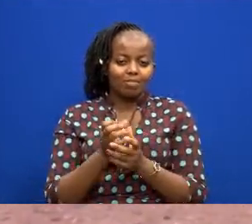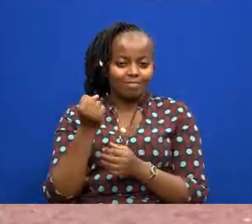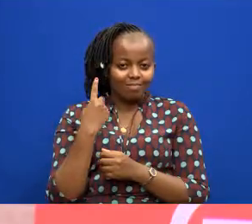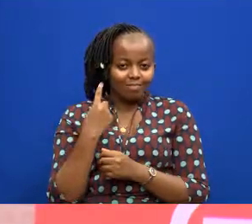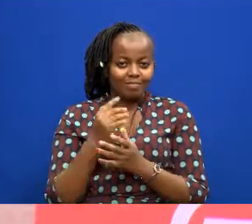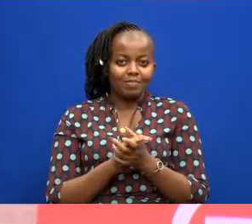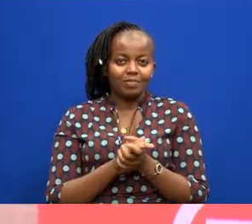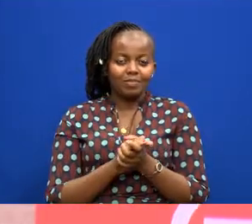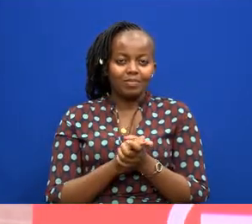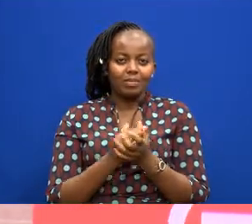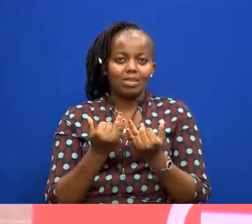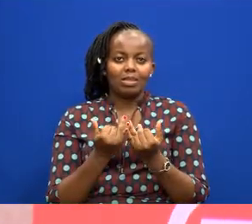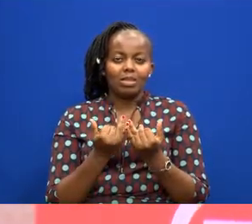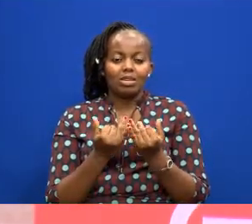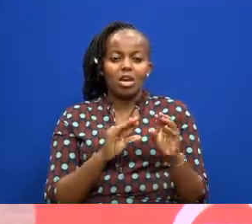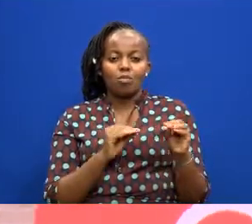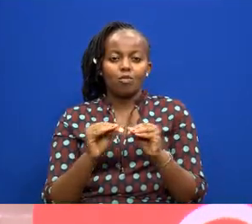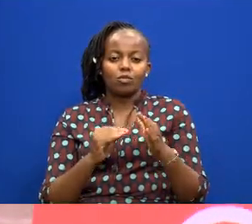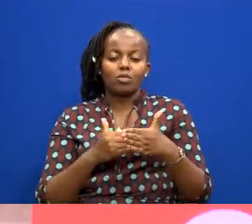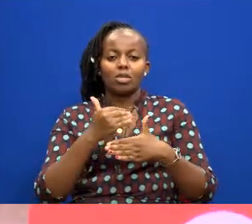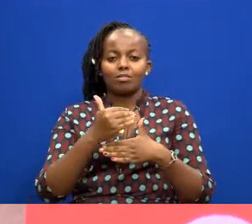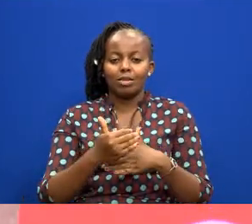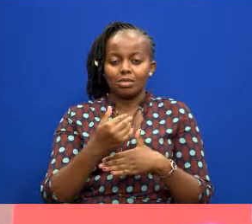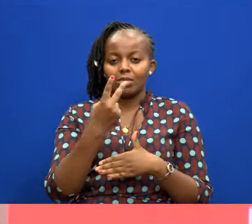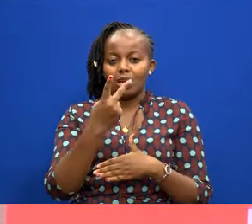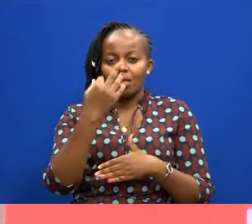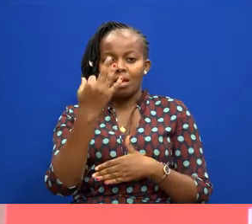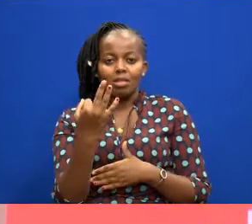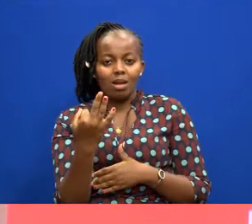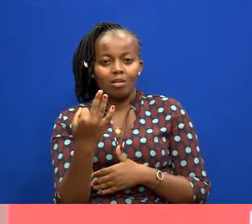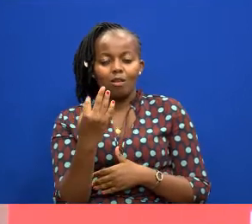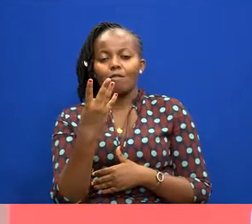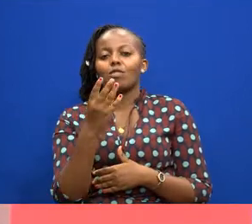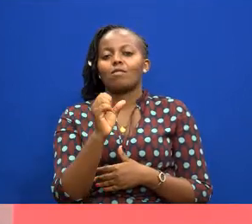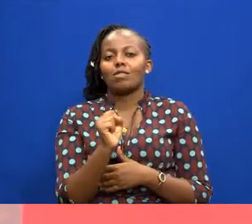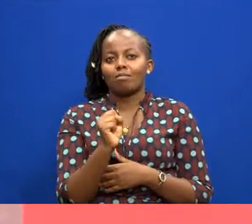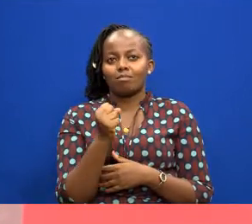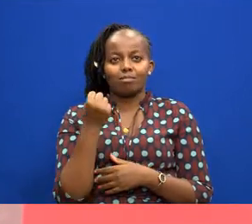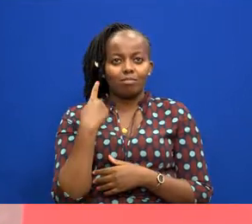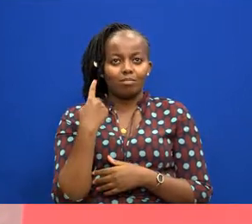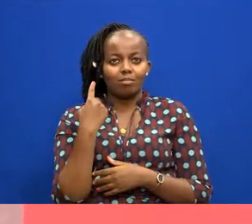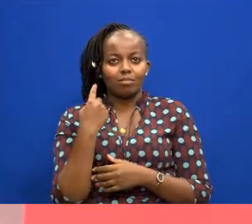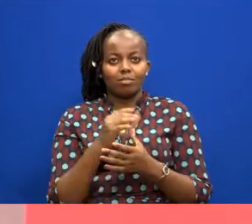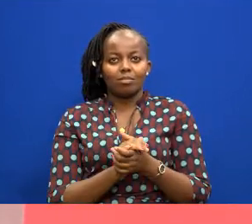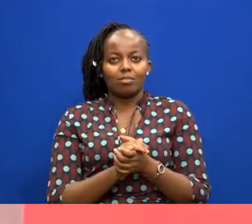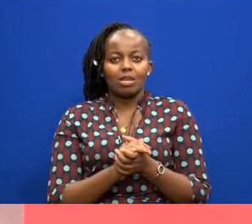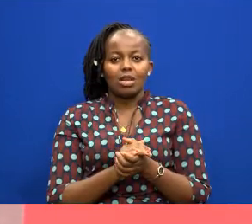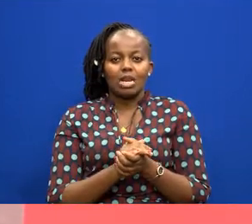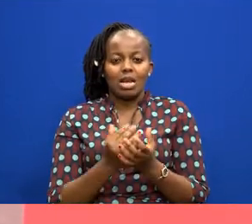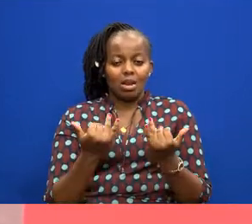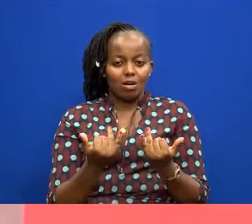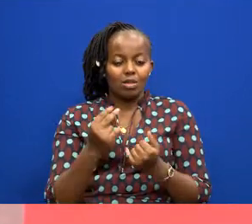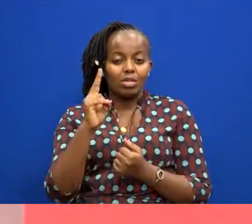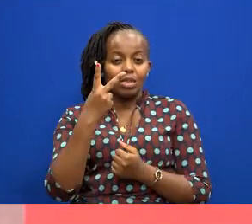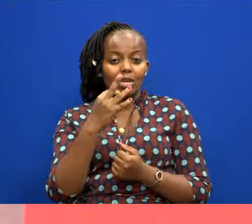After that, I go to the second one, the third one, 4th and 5th. The second and the third one are the